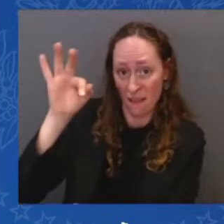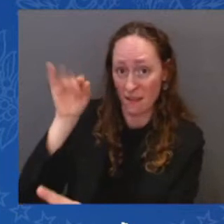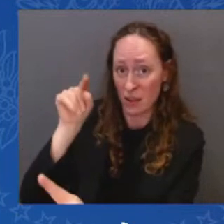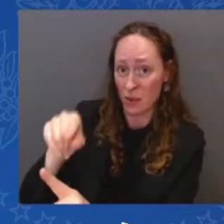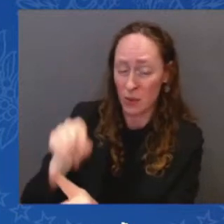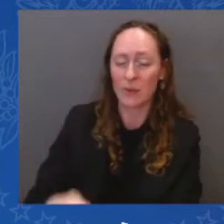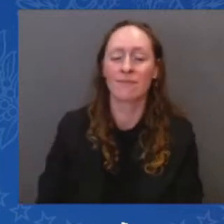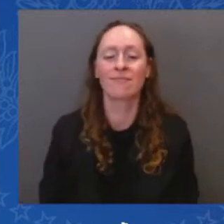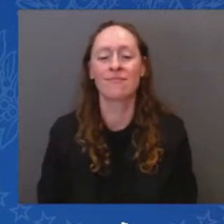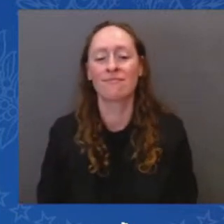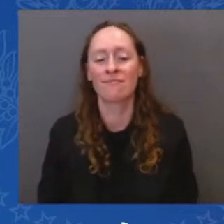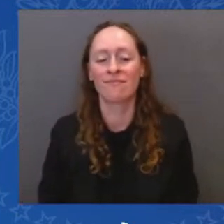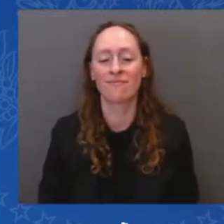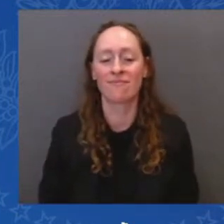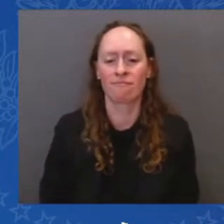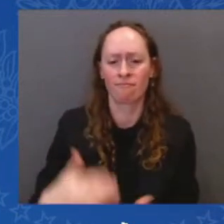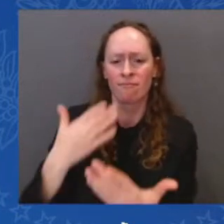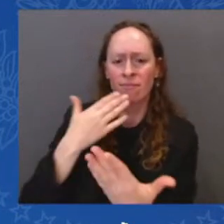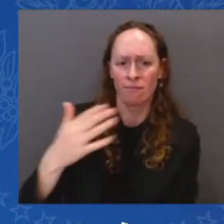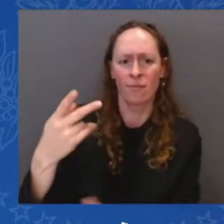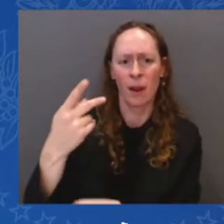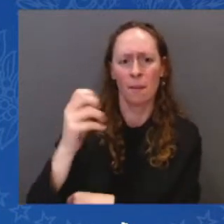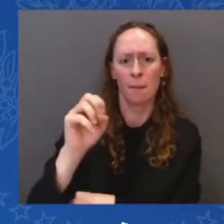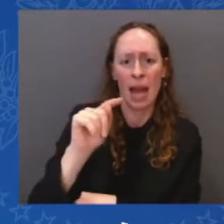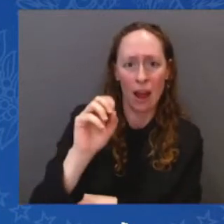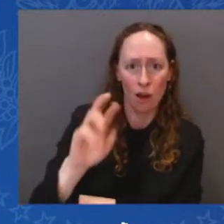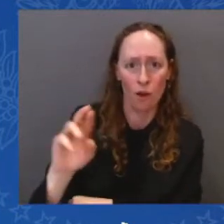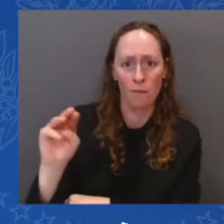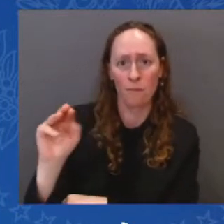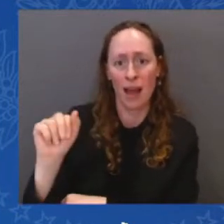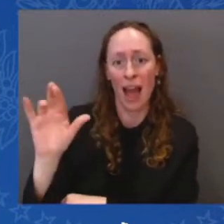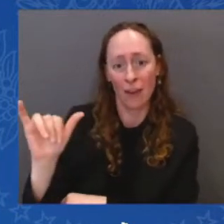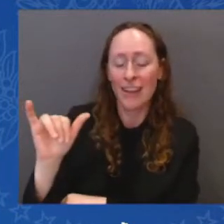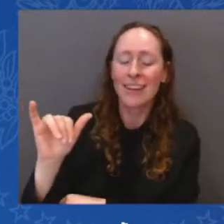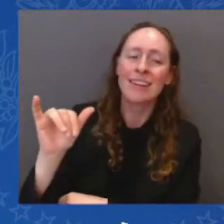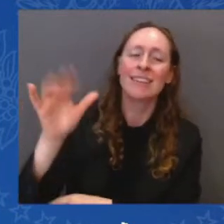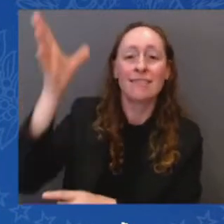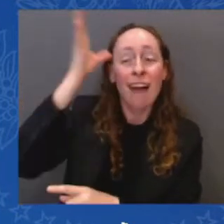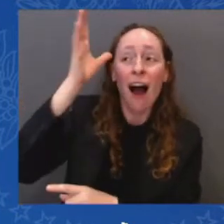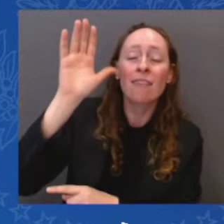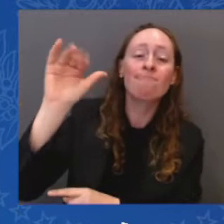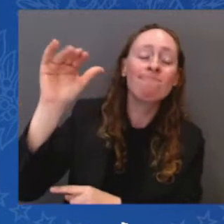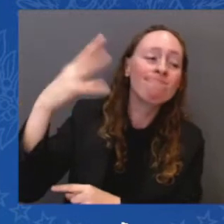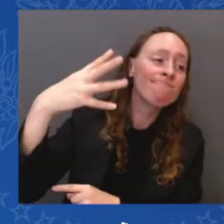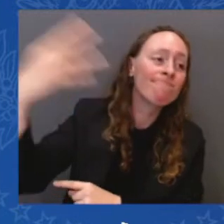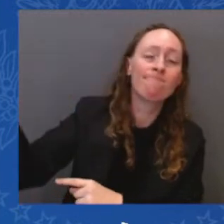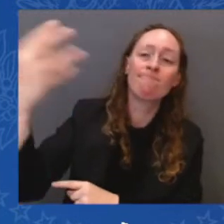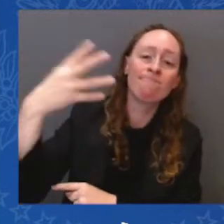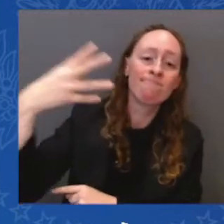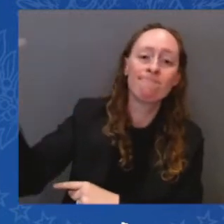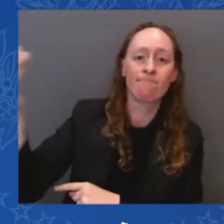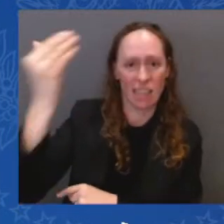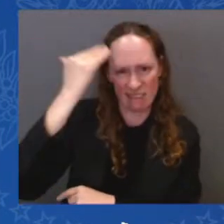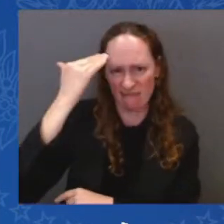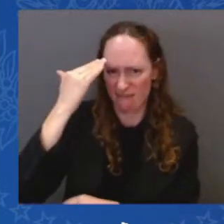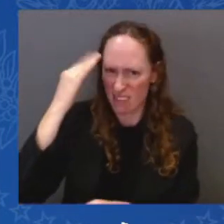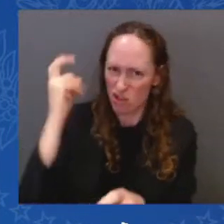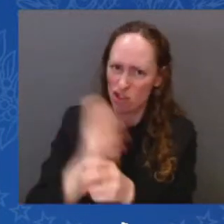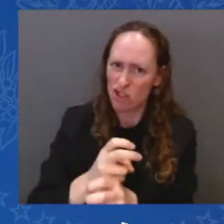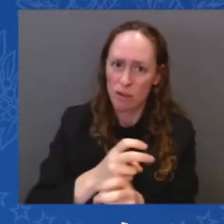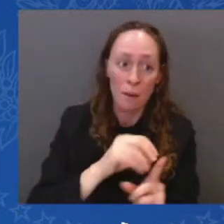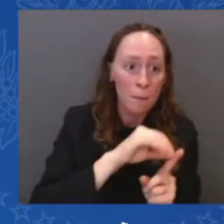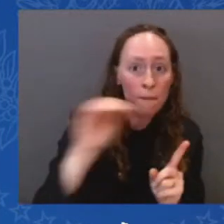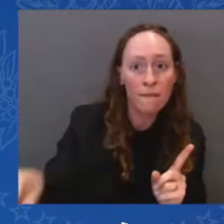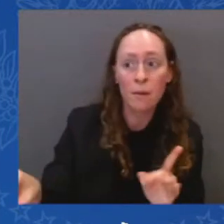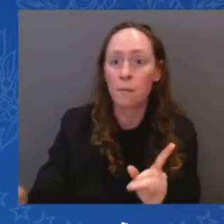easy. All those moves, all those schools, all those months, your dad was deployed. You couldn't